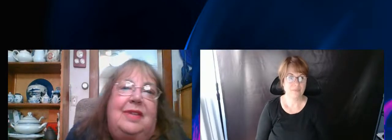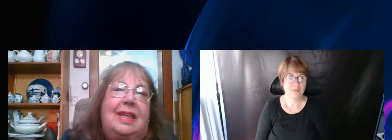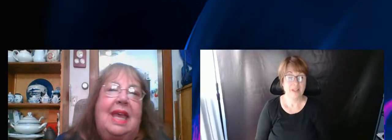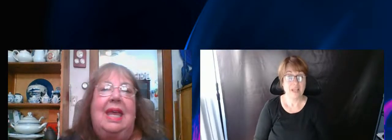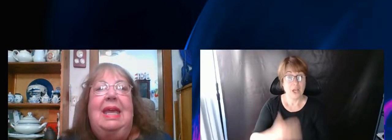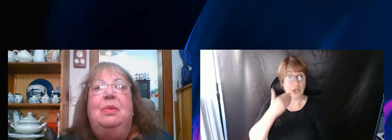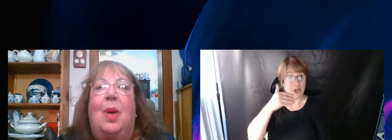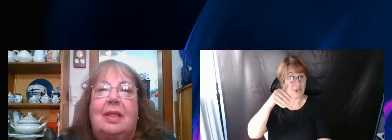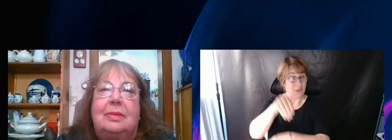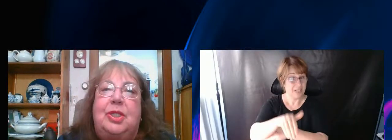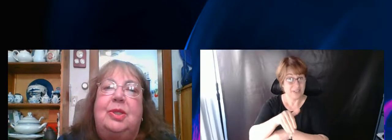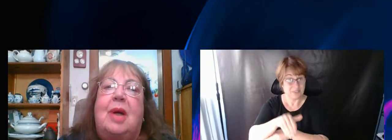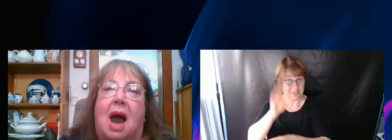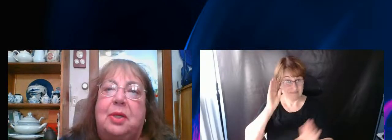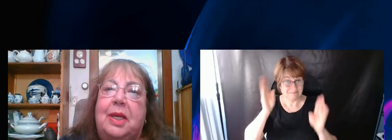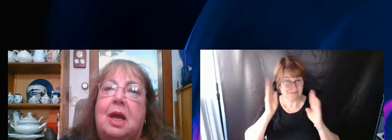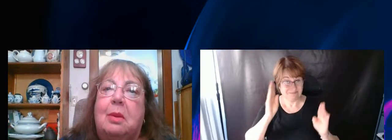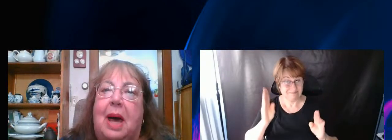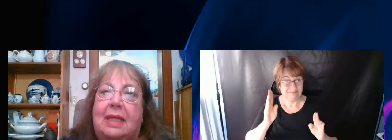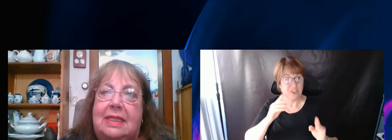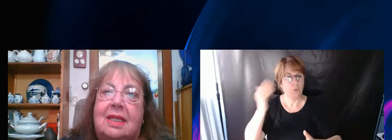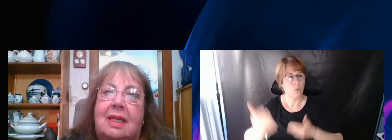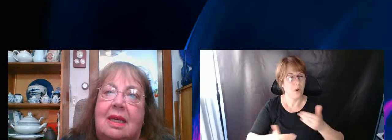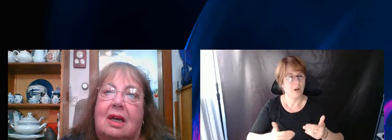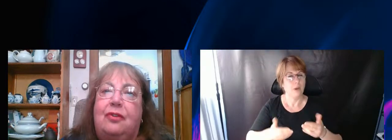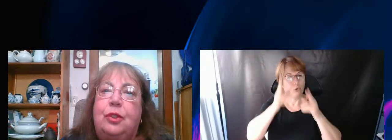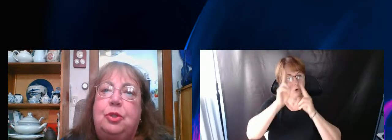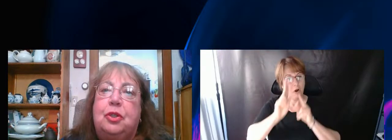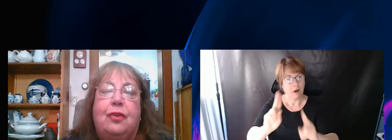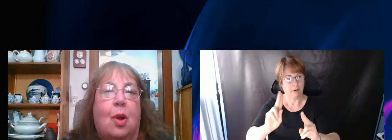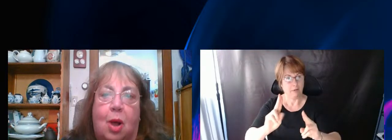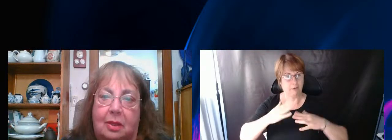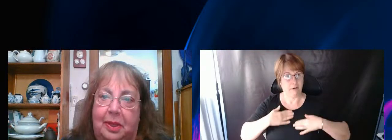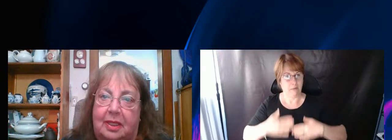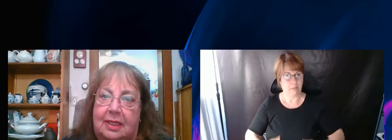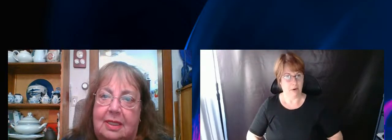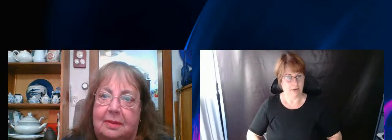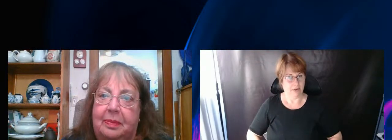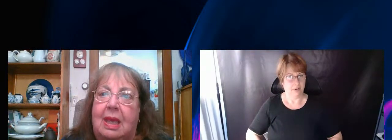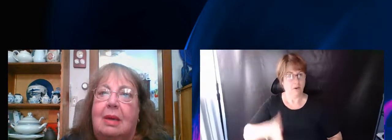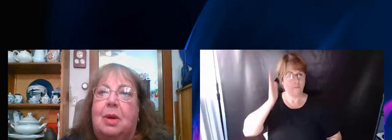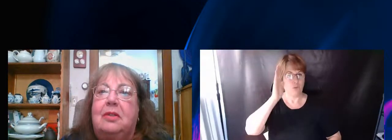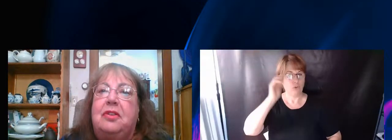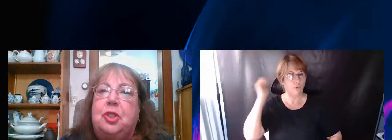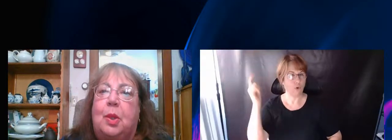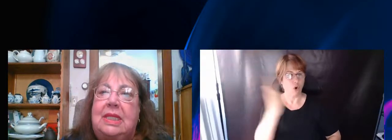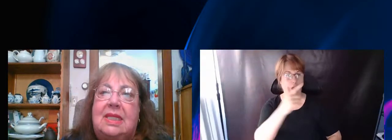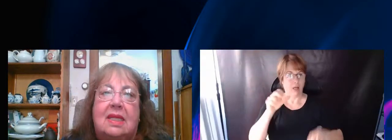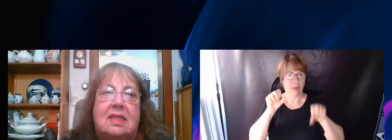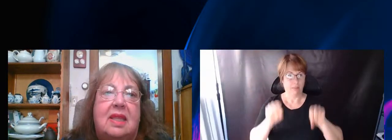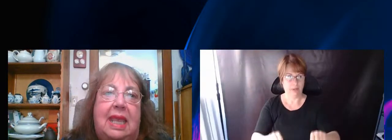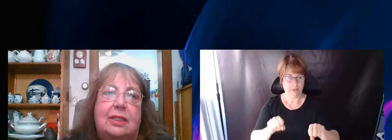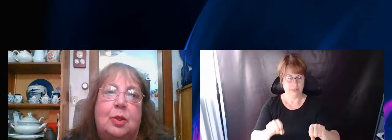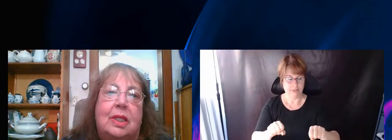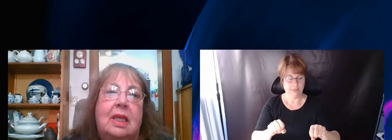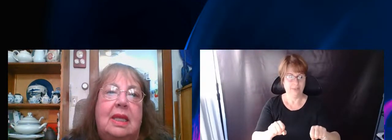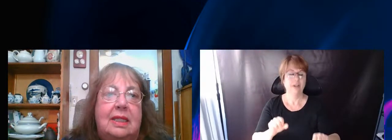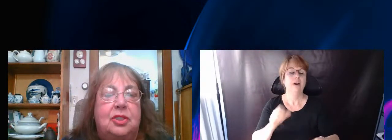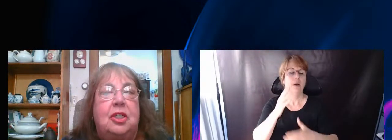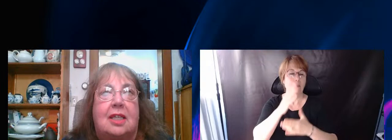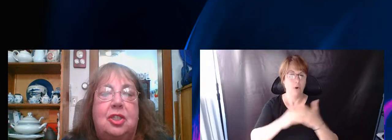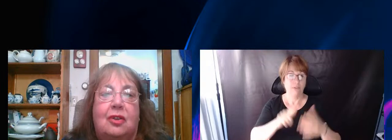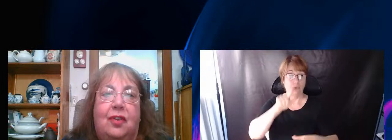Good evening, and welcome to Honoring Our Bodies, A Future for All Abilities, part of the 26th